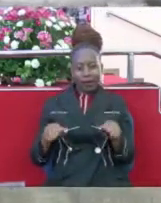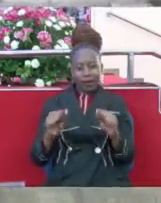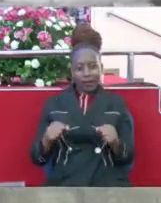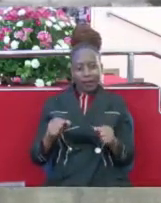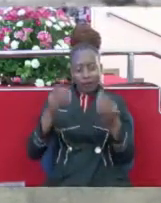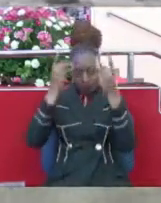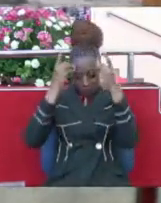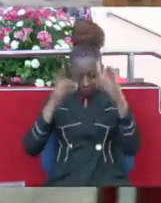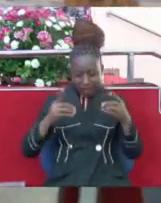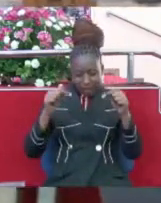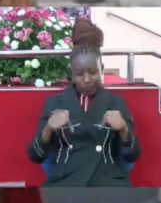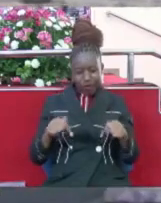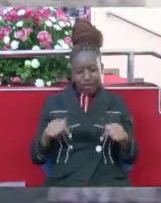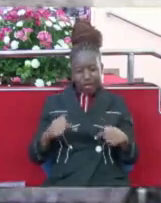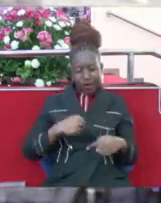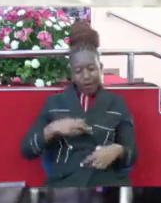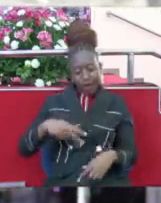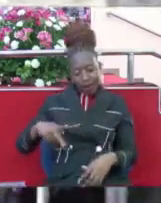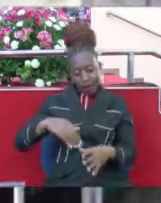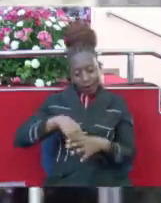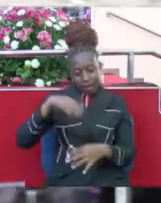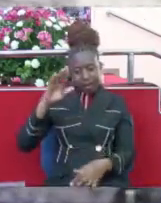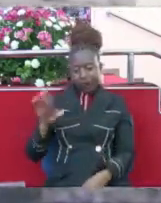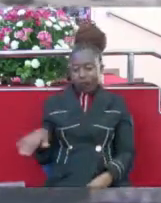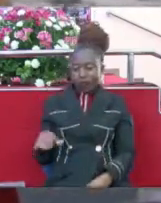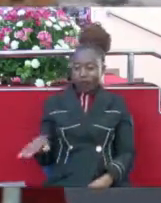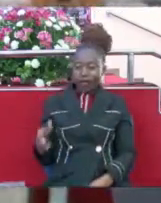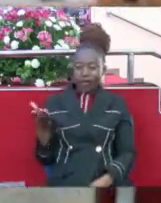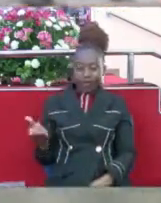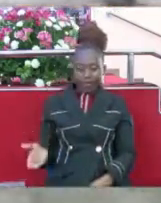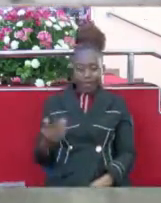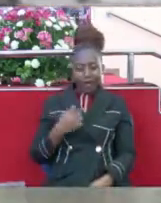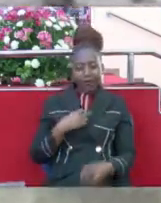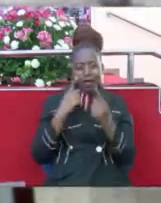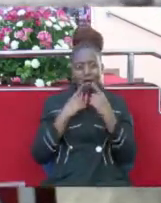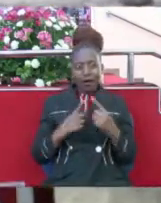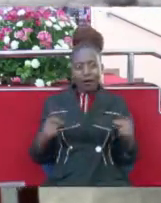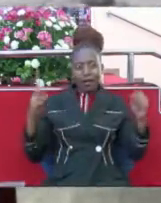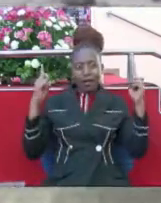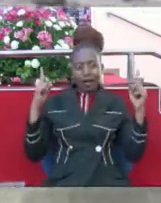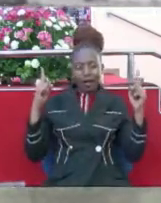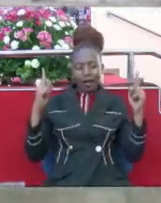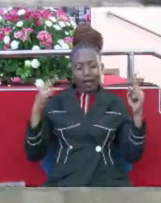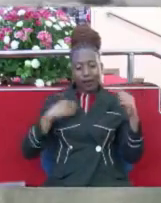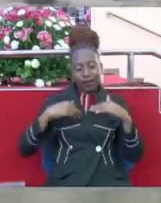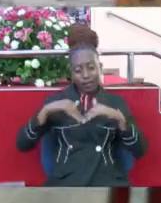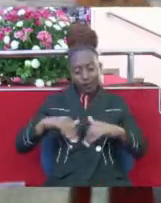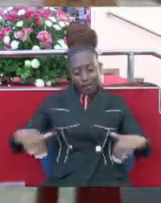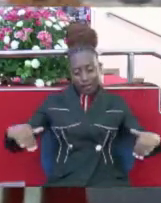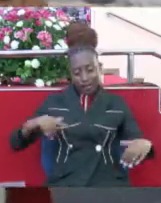am walking out of this place. Unaweza amua leo naondoka pahali pale. I am decreeing that I'm separating myself. Natangaza kwamba